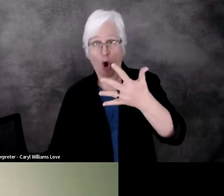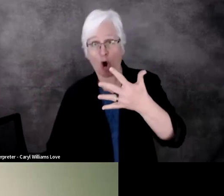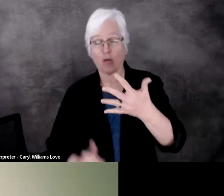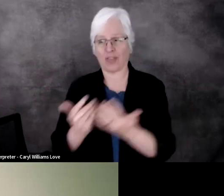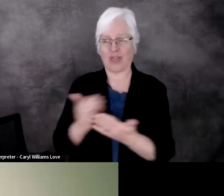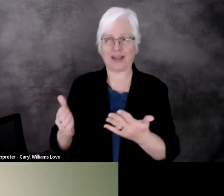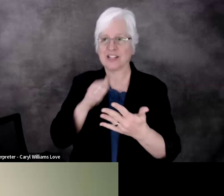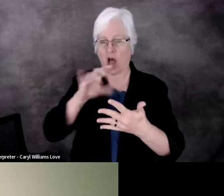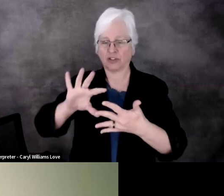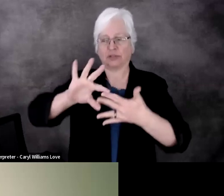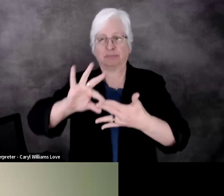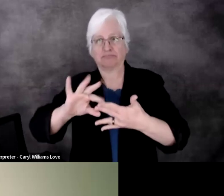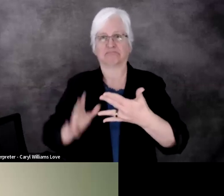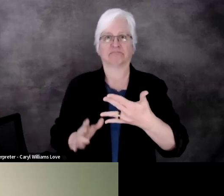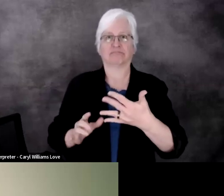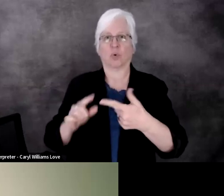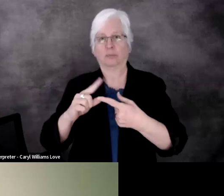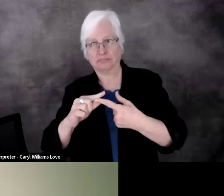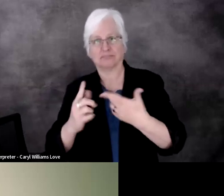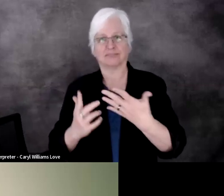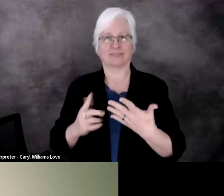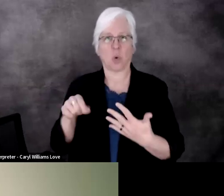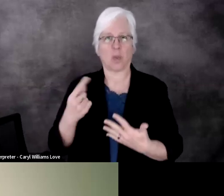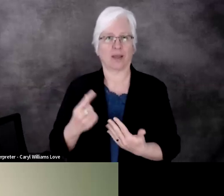saying you can only get help for one thing at a time.